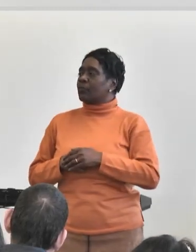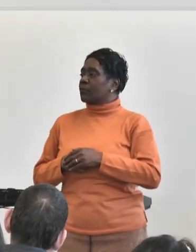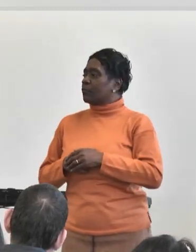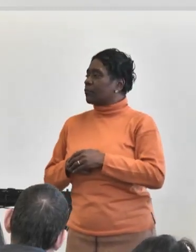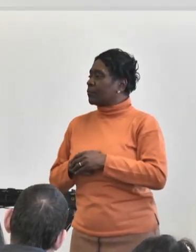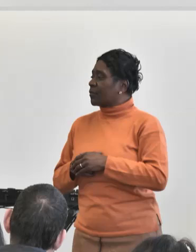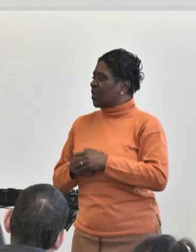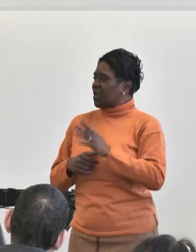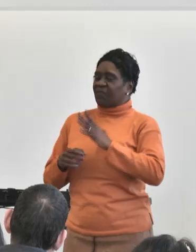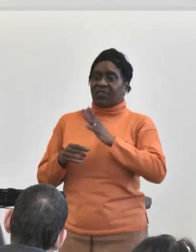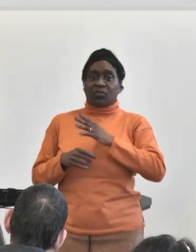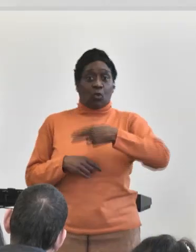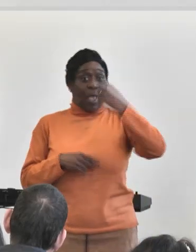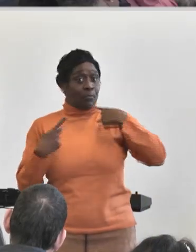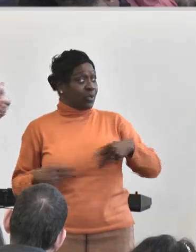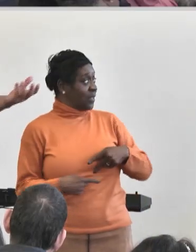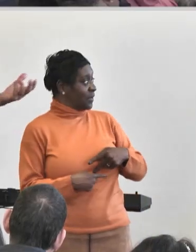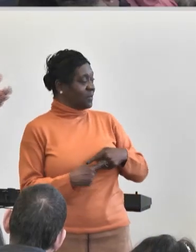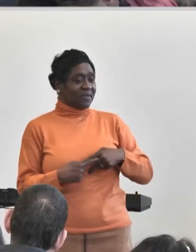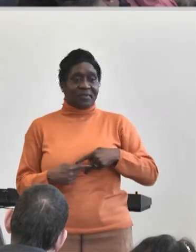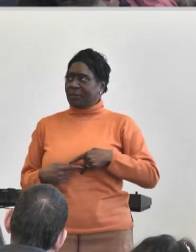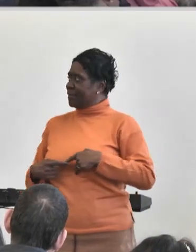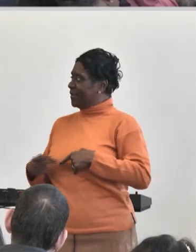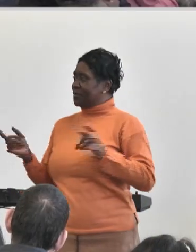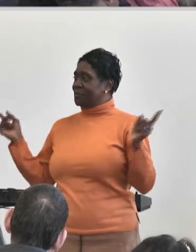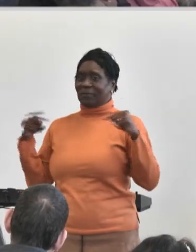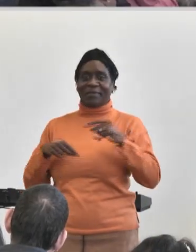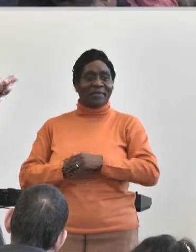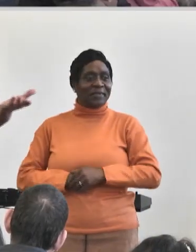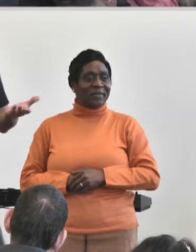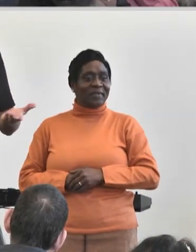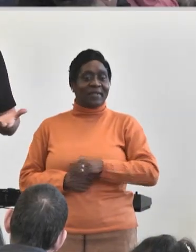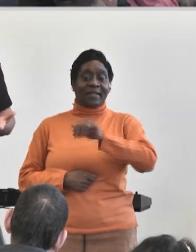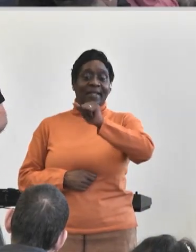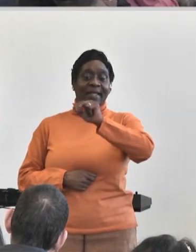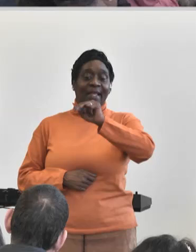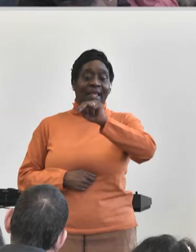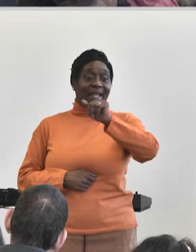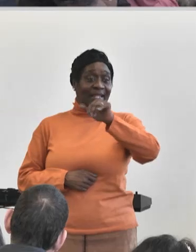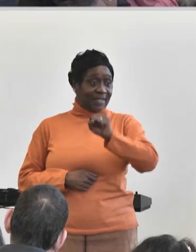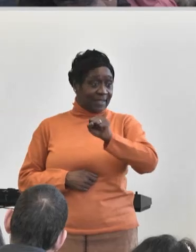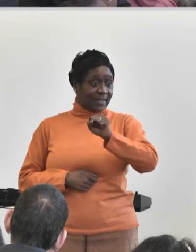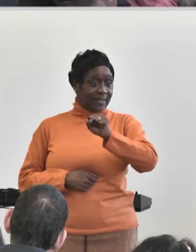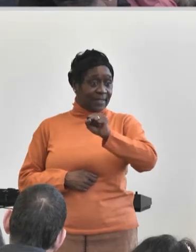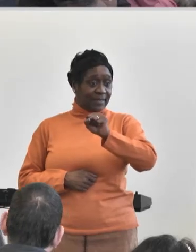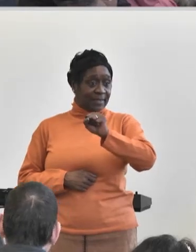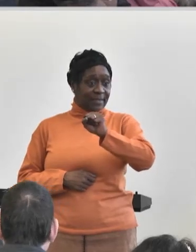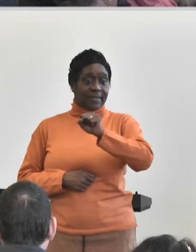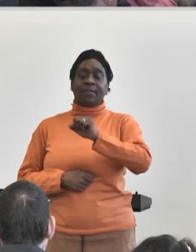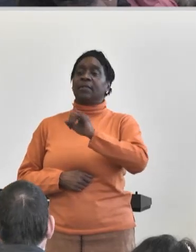el official high priest? El sacerdote alto. There was Annas, who